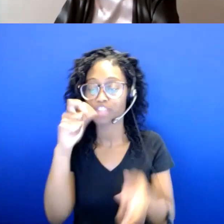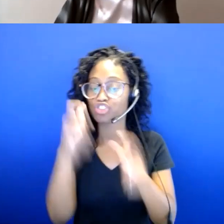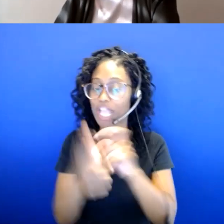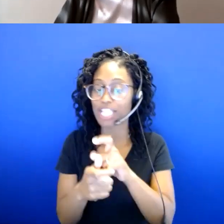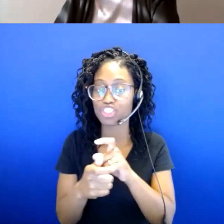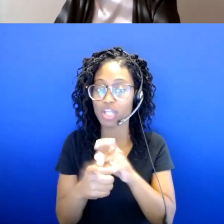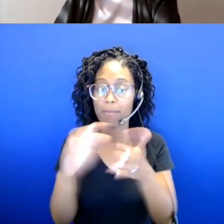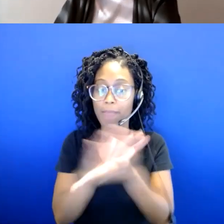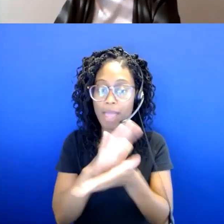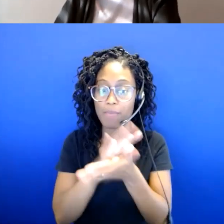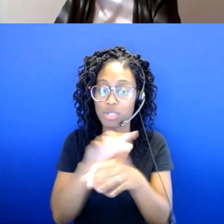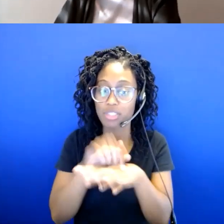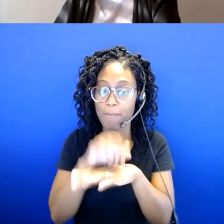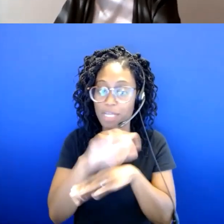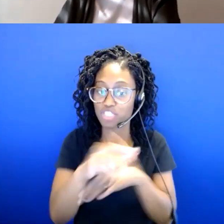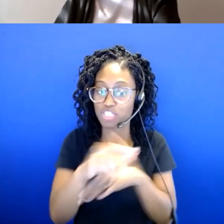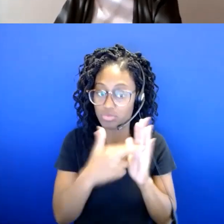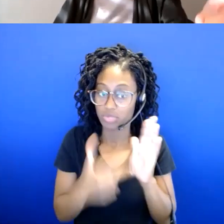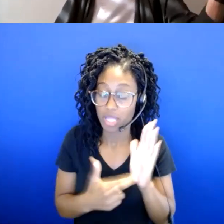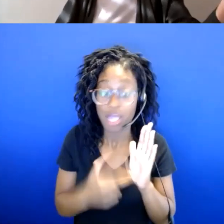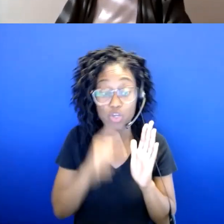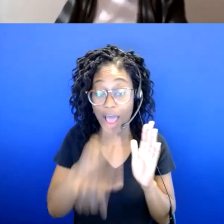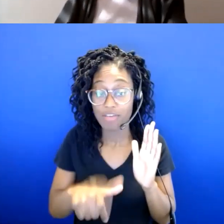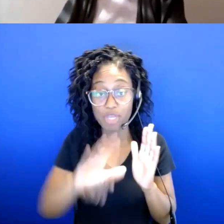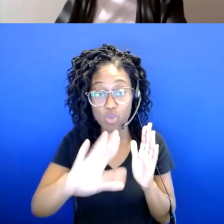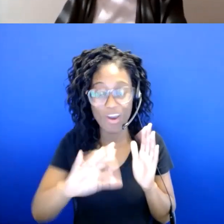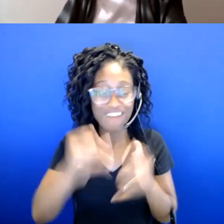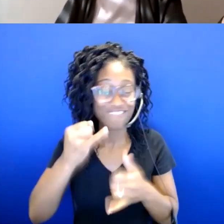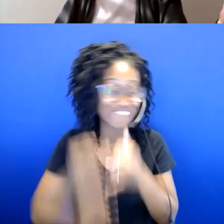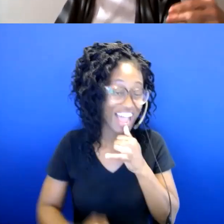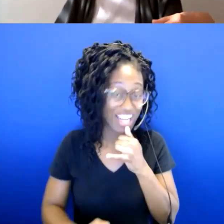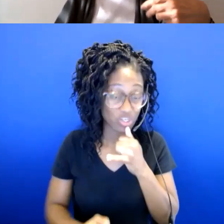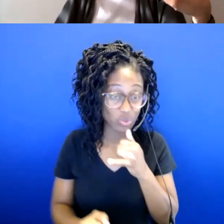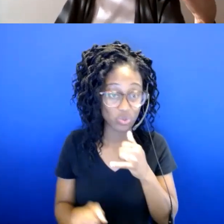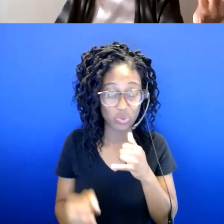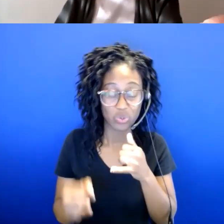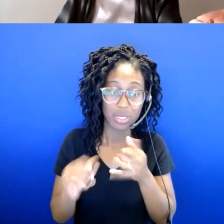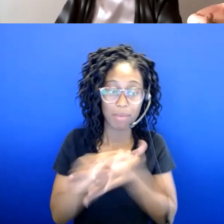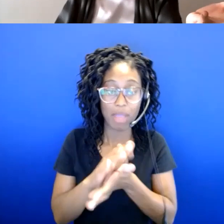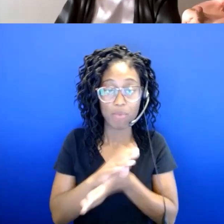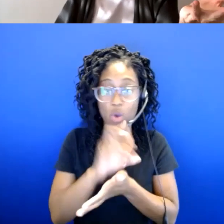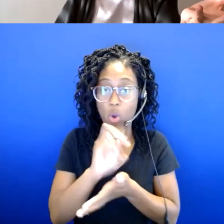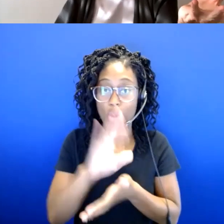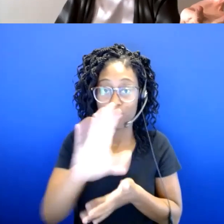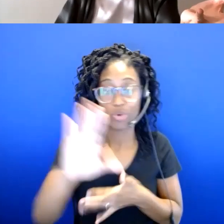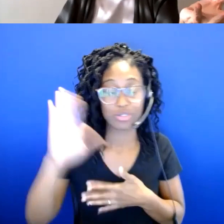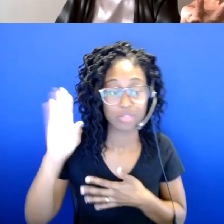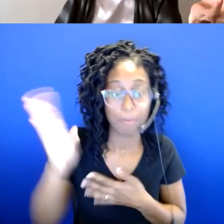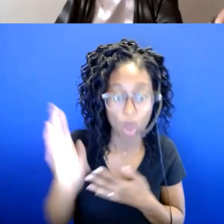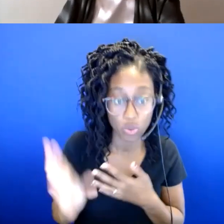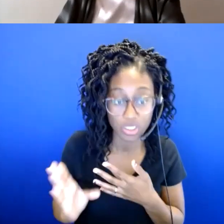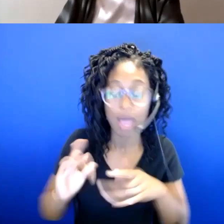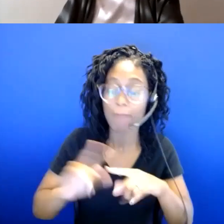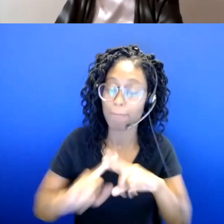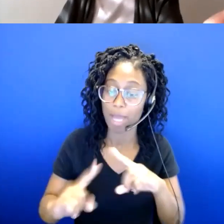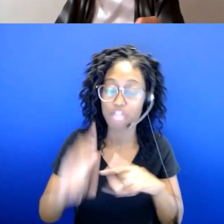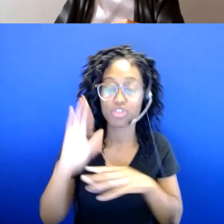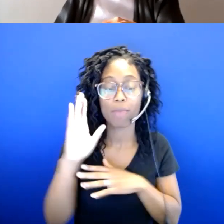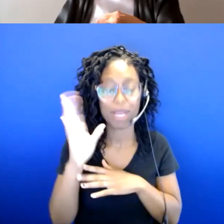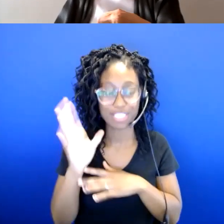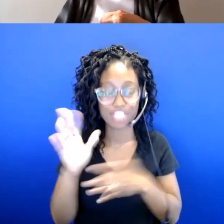is. It doesn't have to be the final paper. Well, in a symposia, you know, it's a presentation